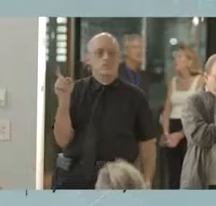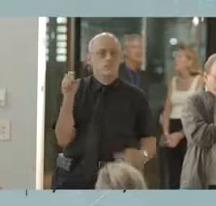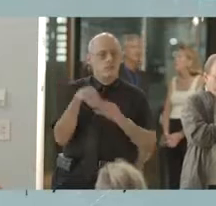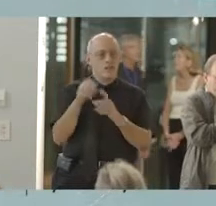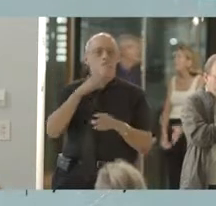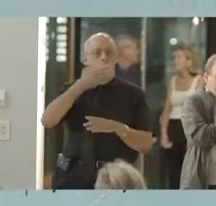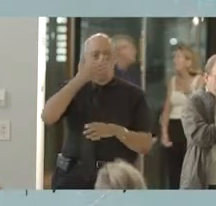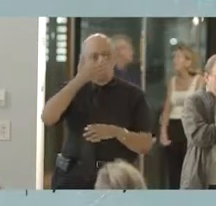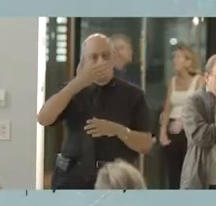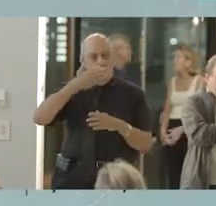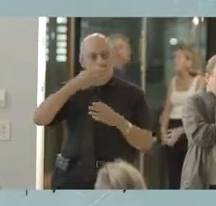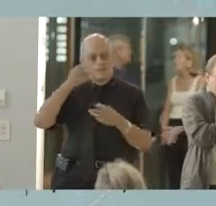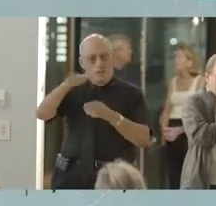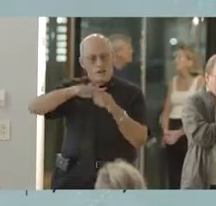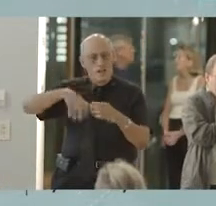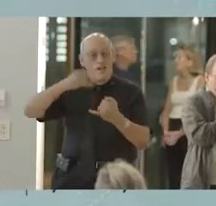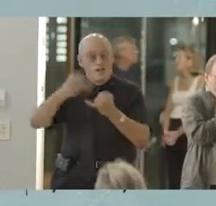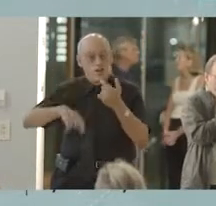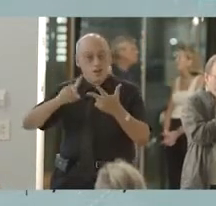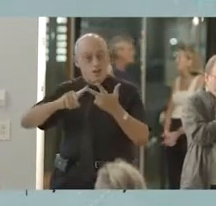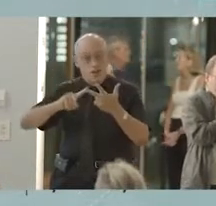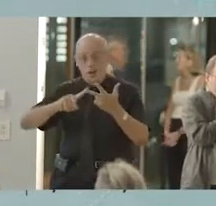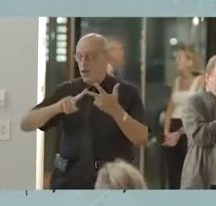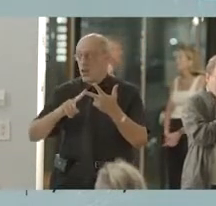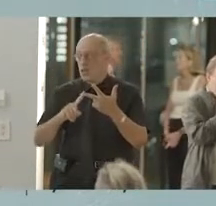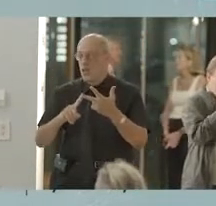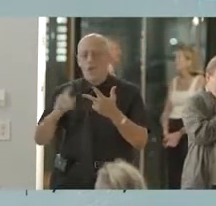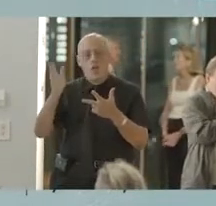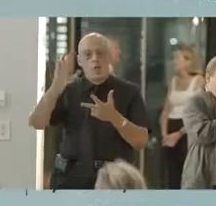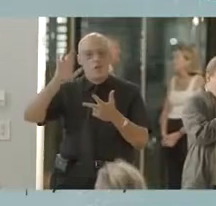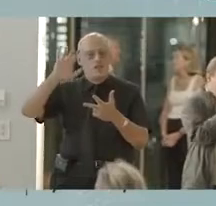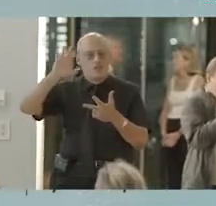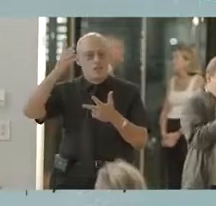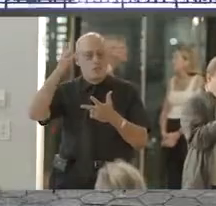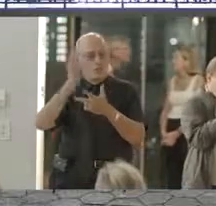waterfront plaza. And then the final one would be at Reach 7.